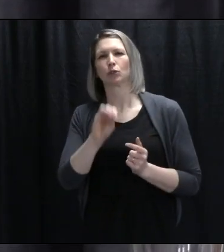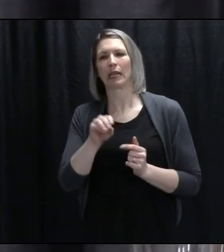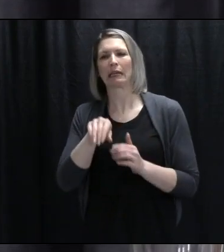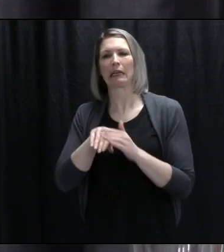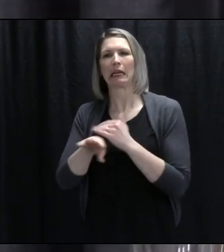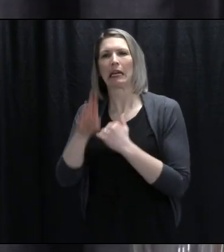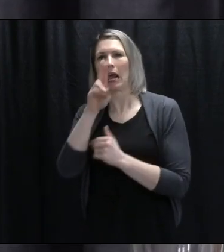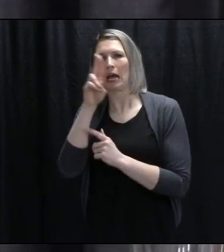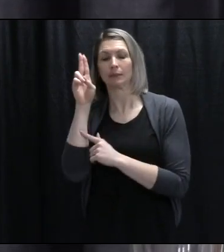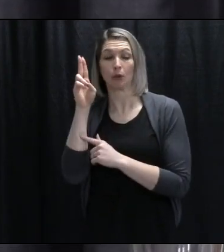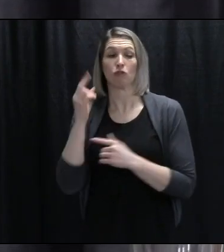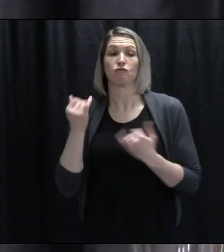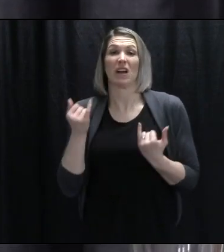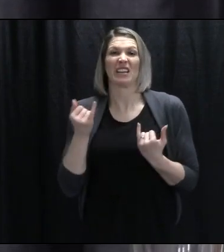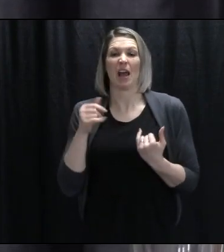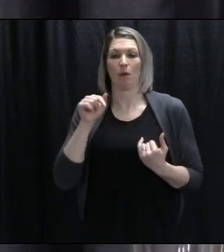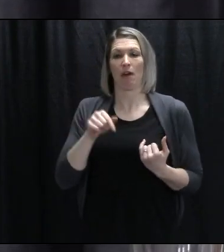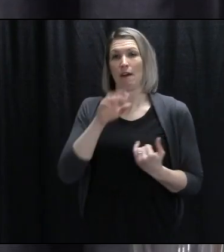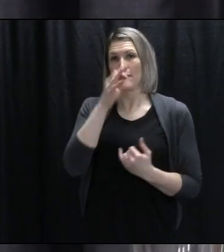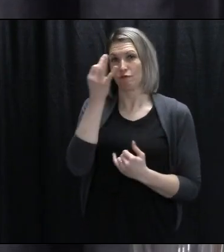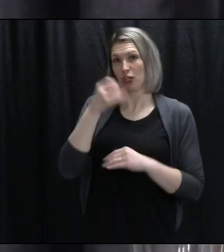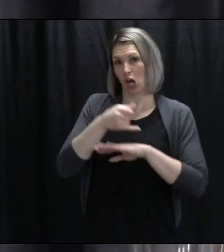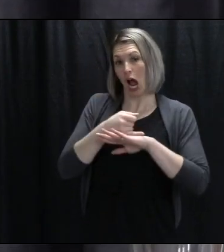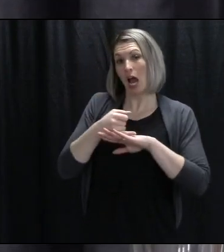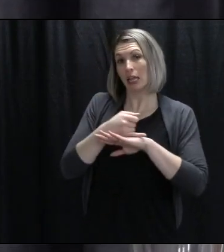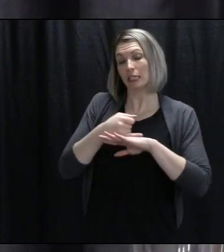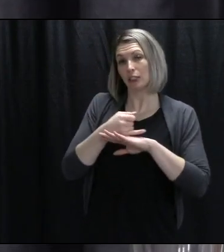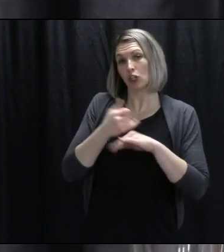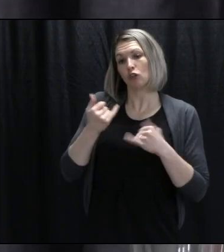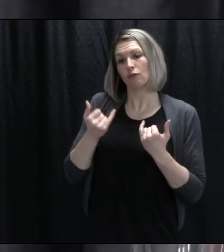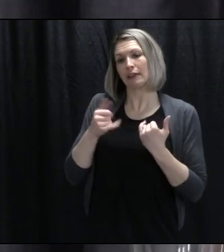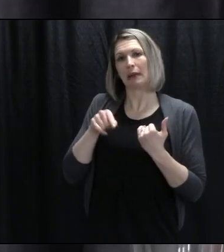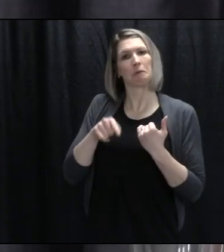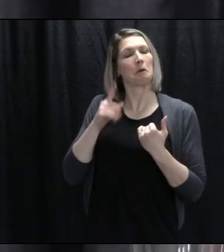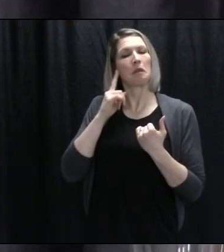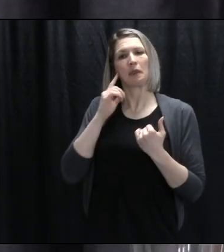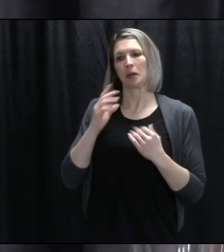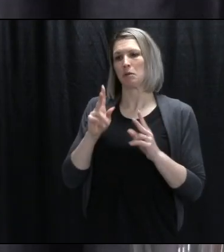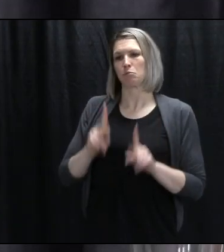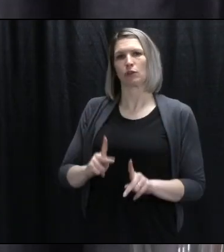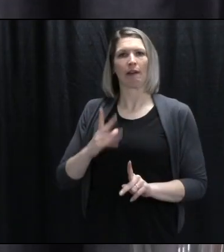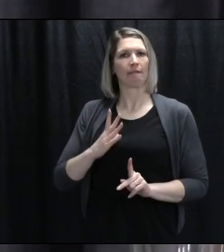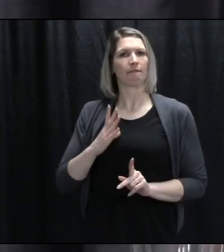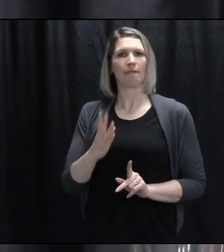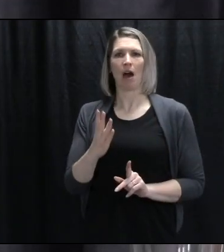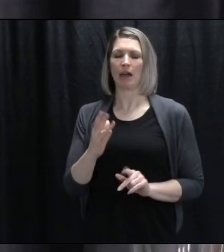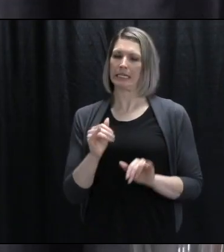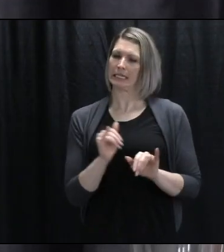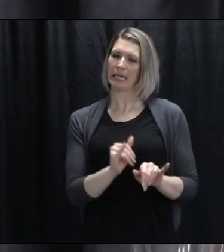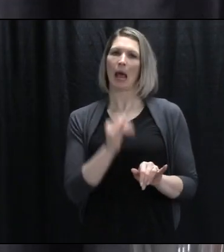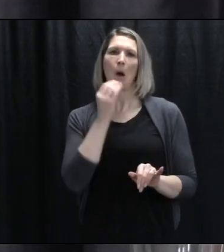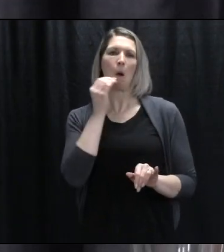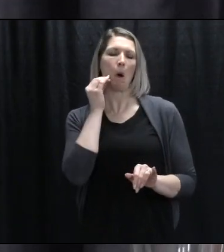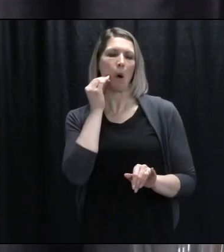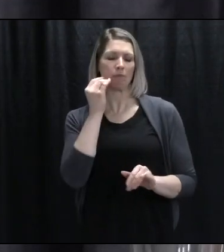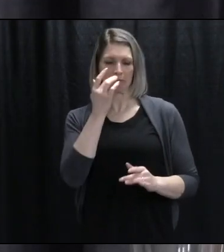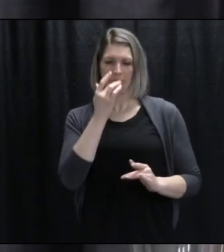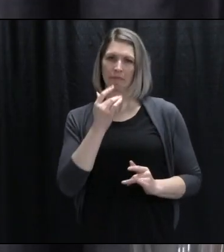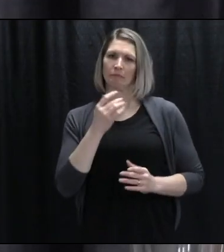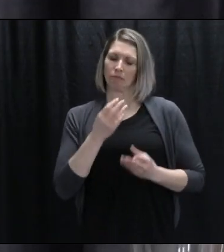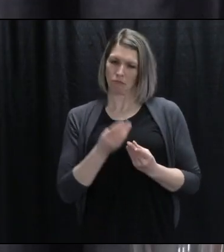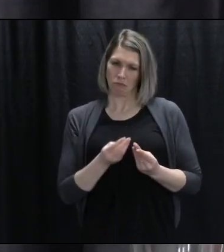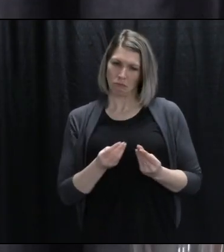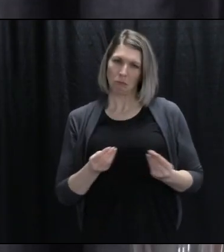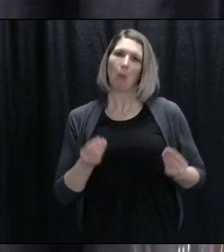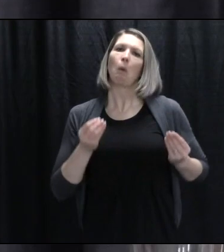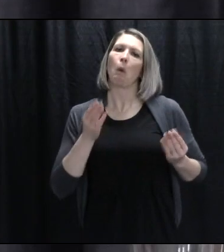its arrangements. I haven't spoken to any French officials specifically about this situation, but I'm happy to do